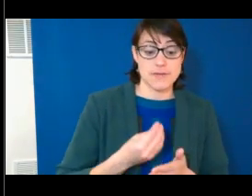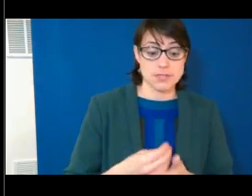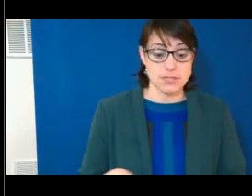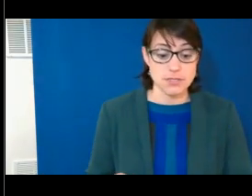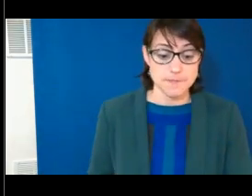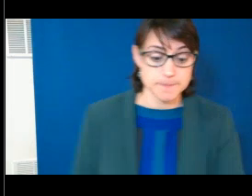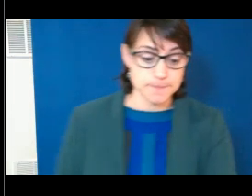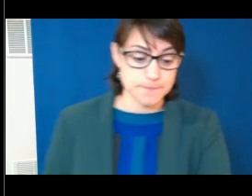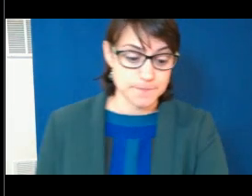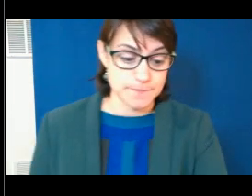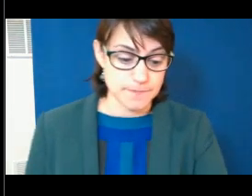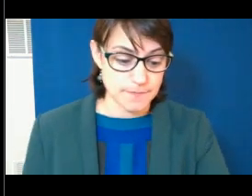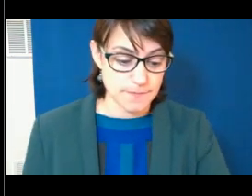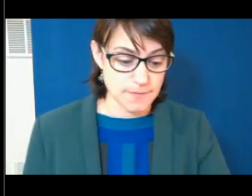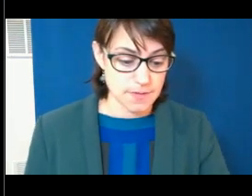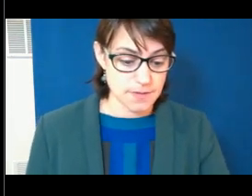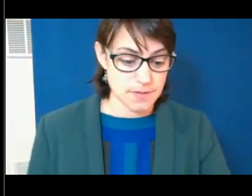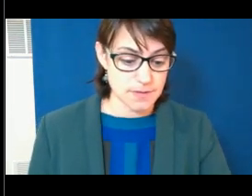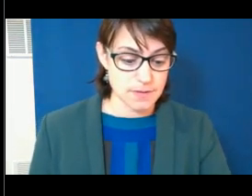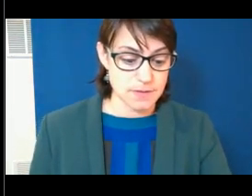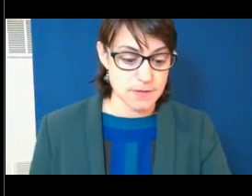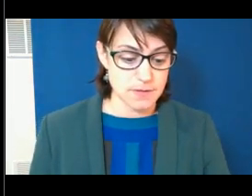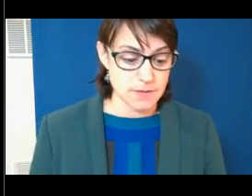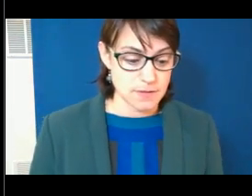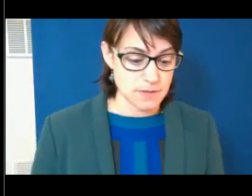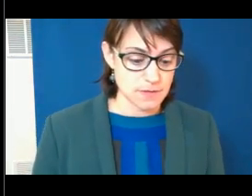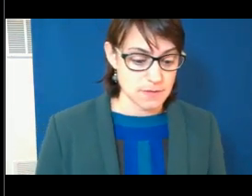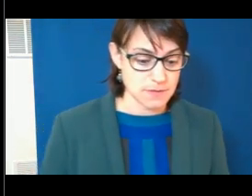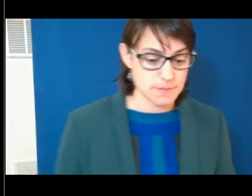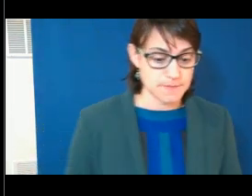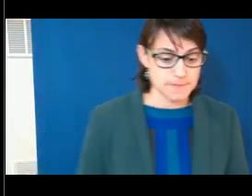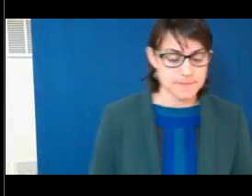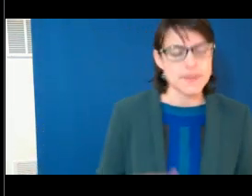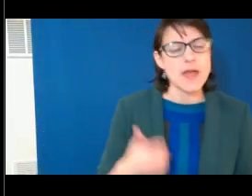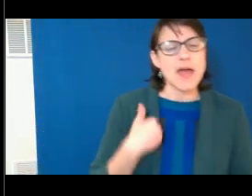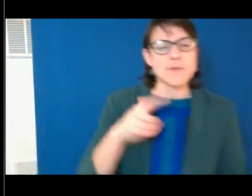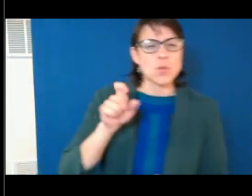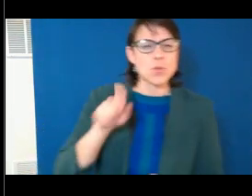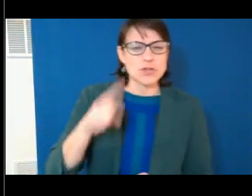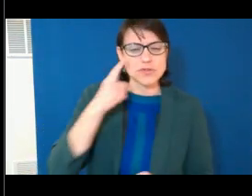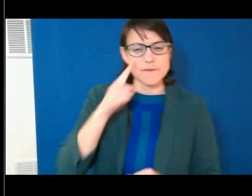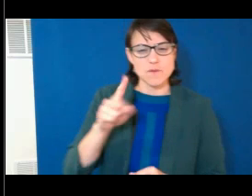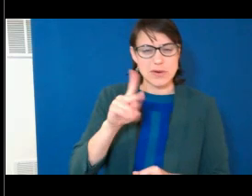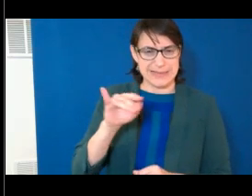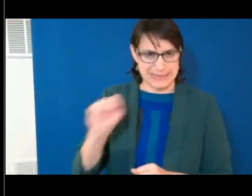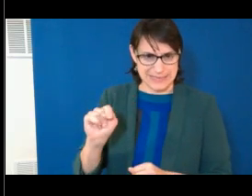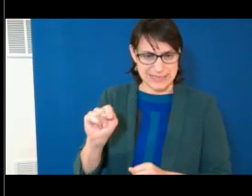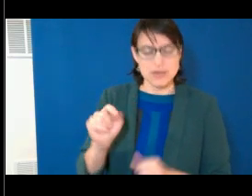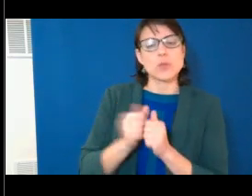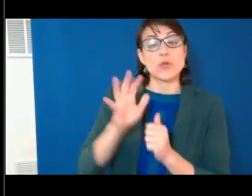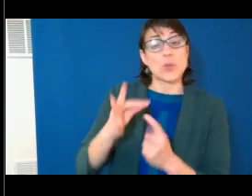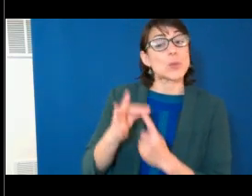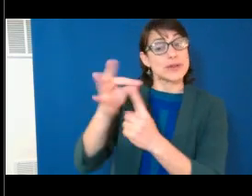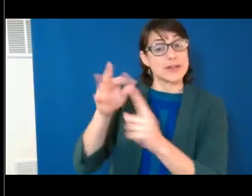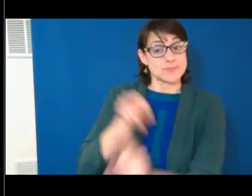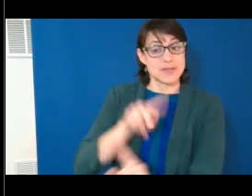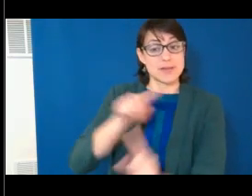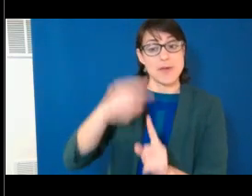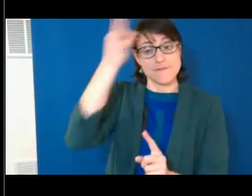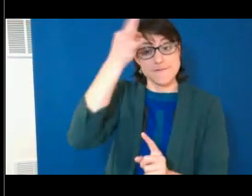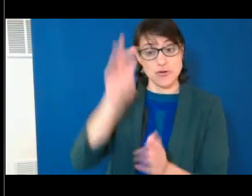Okay, I have a question for Kit. With your unique perspective on federal policymaking, what role do you